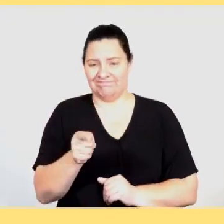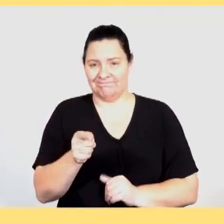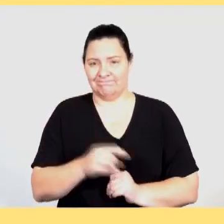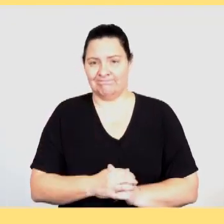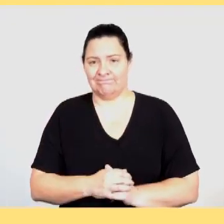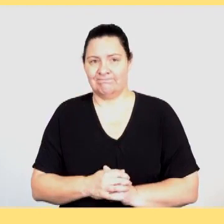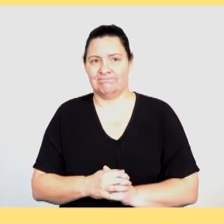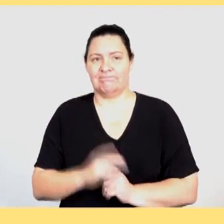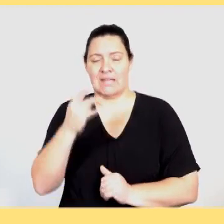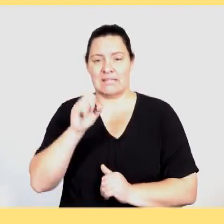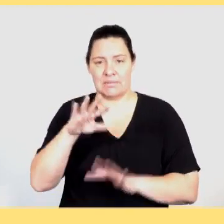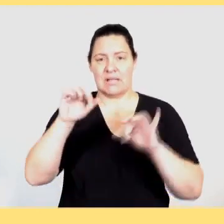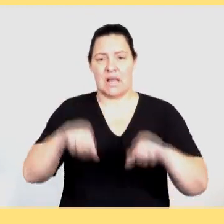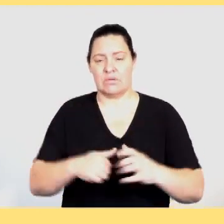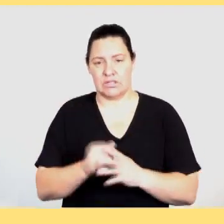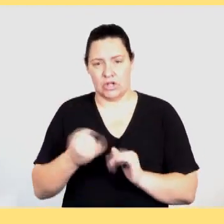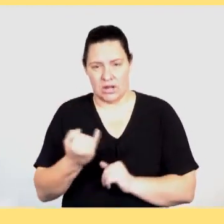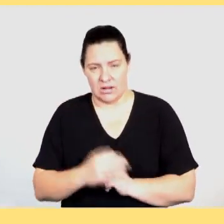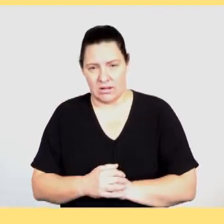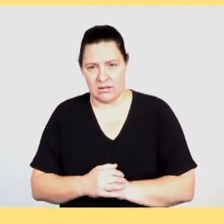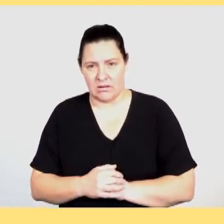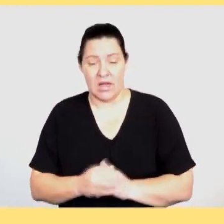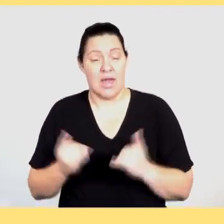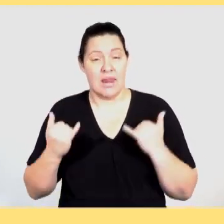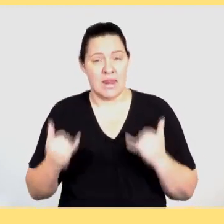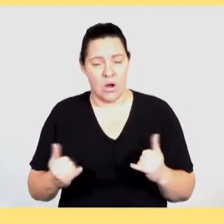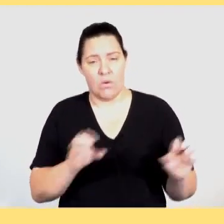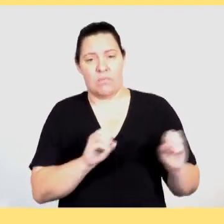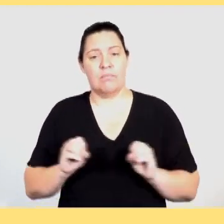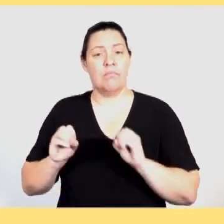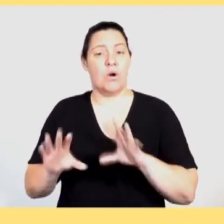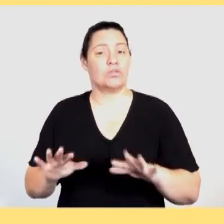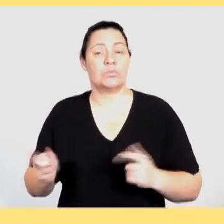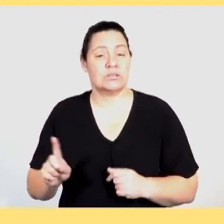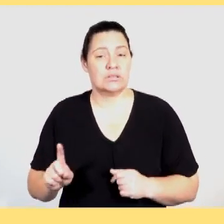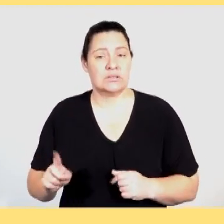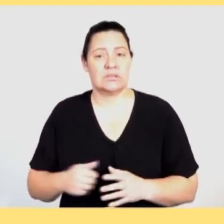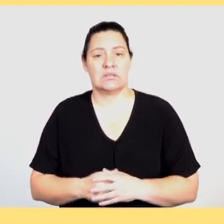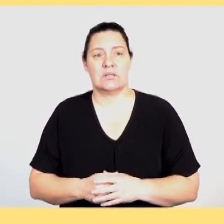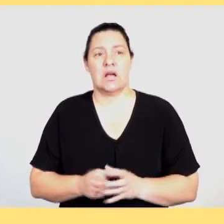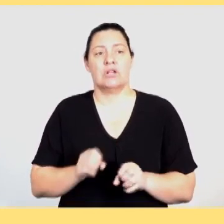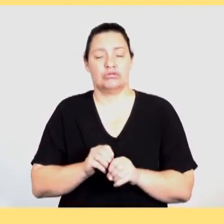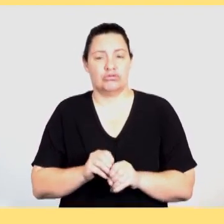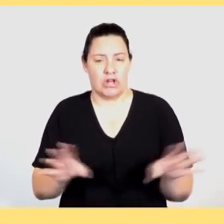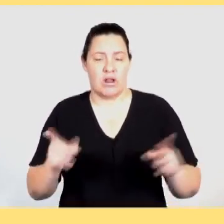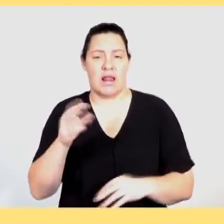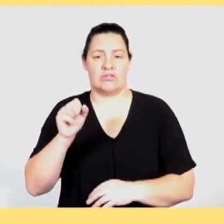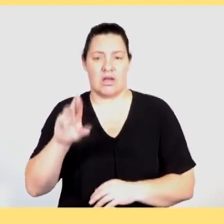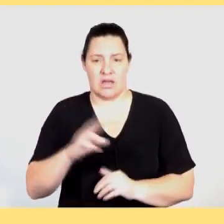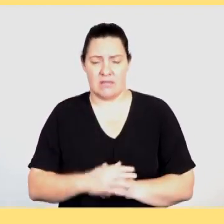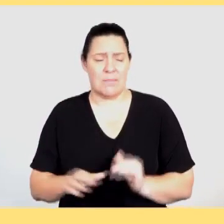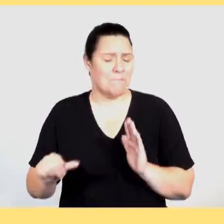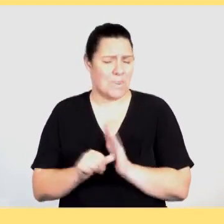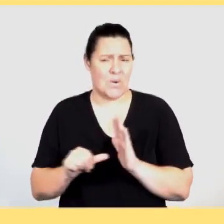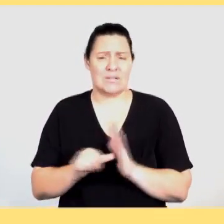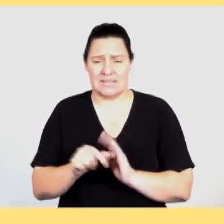is our debtors allowances journal. We are now going to post it to our general